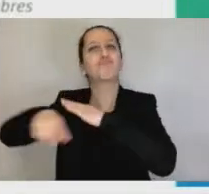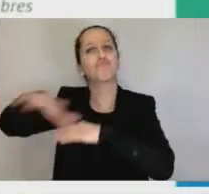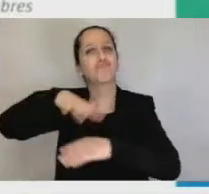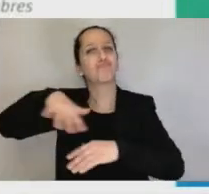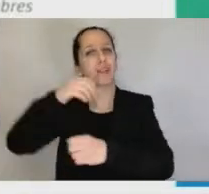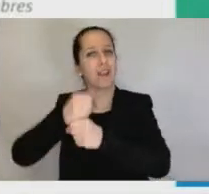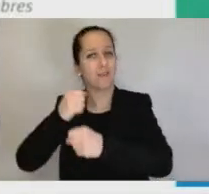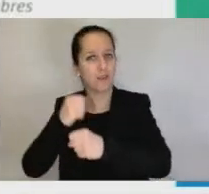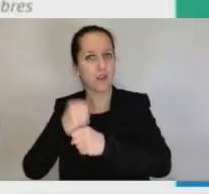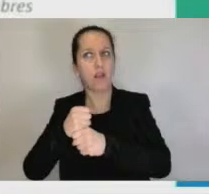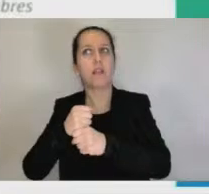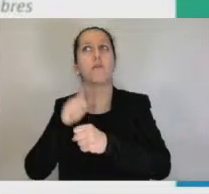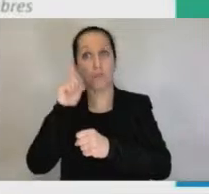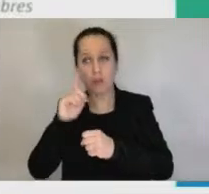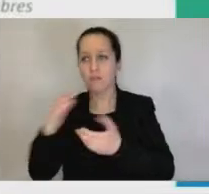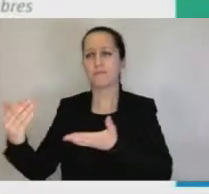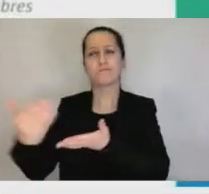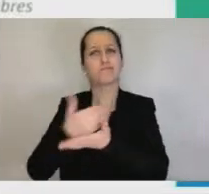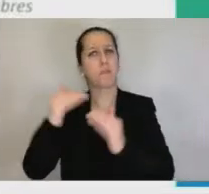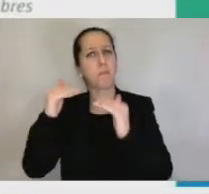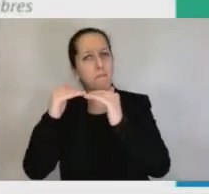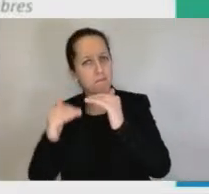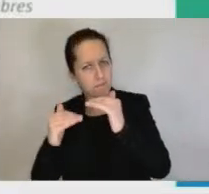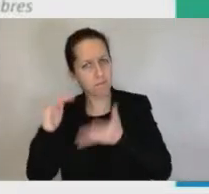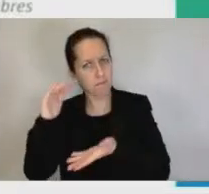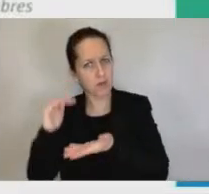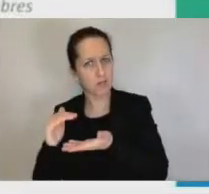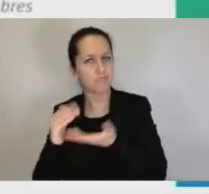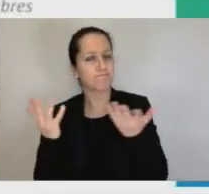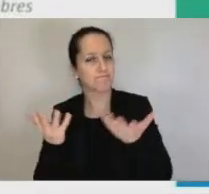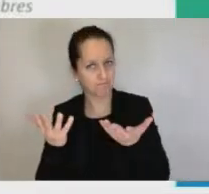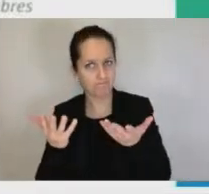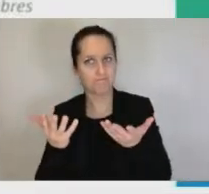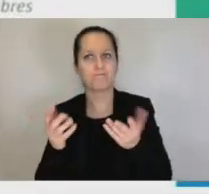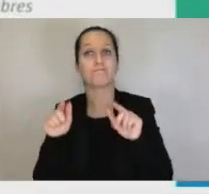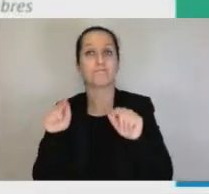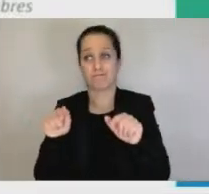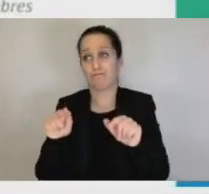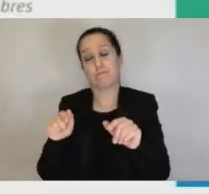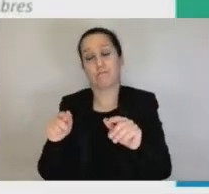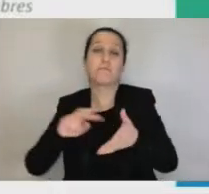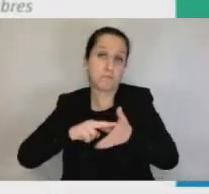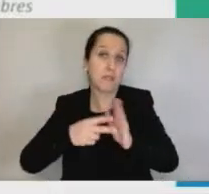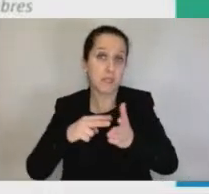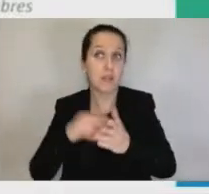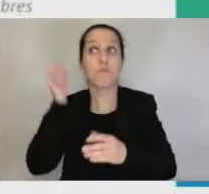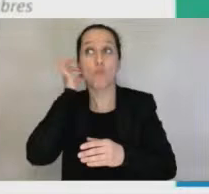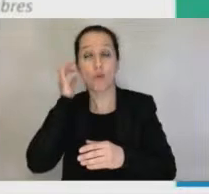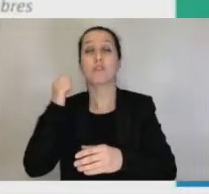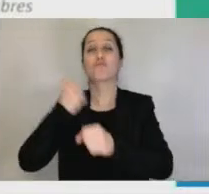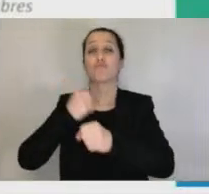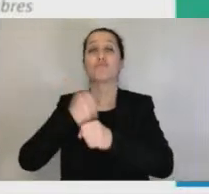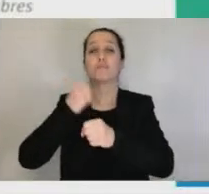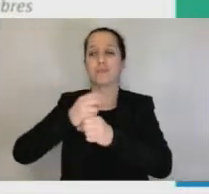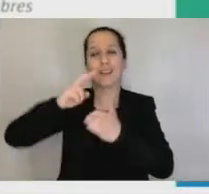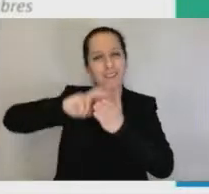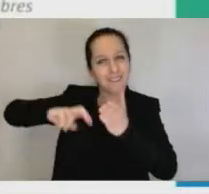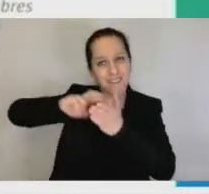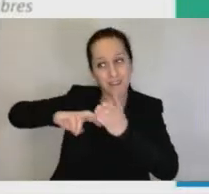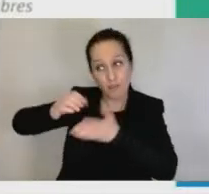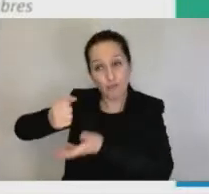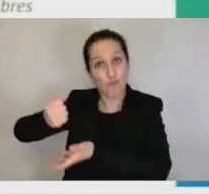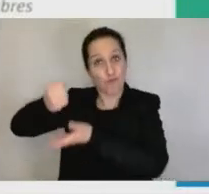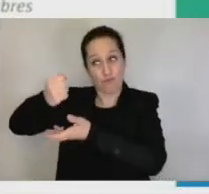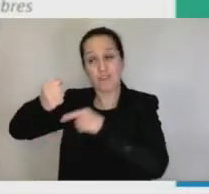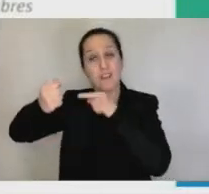less participation of women in the labor market and less pay means they have smaller